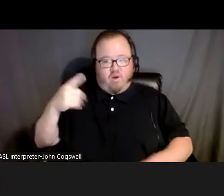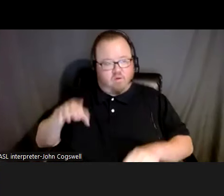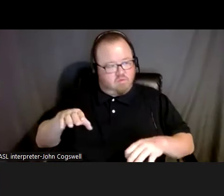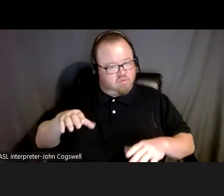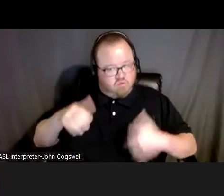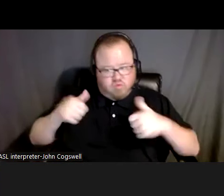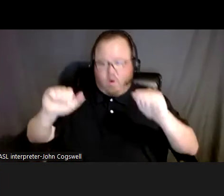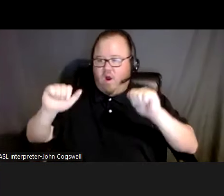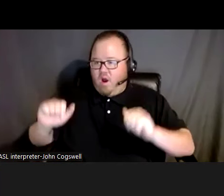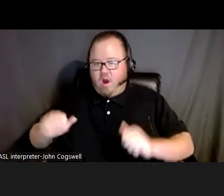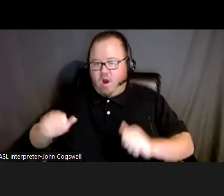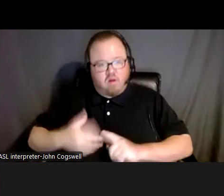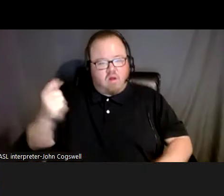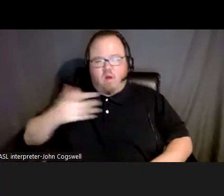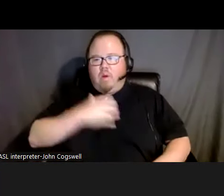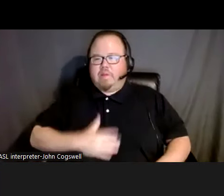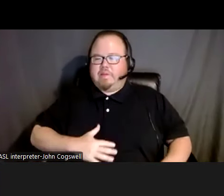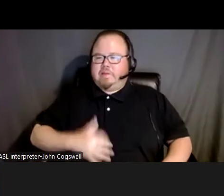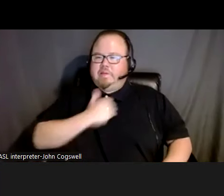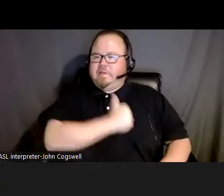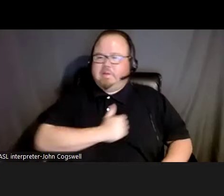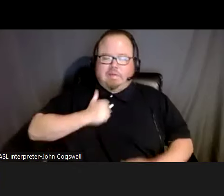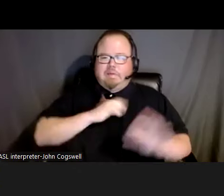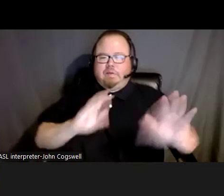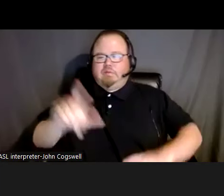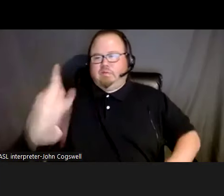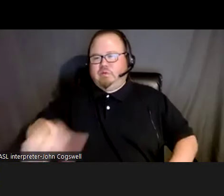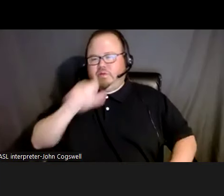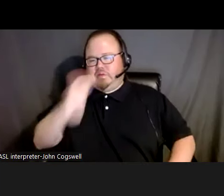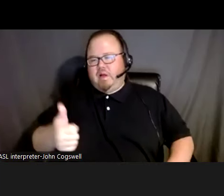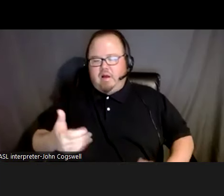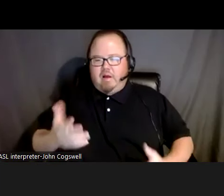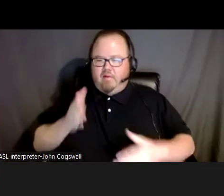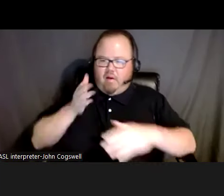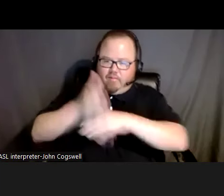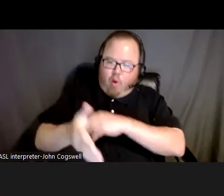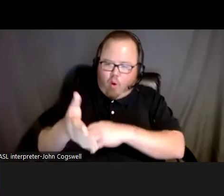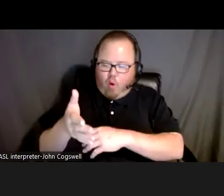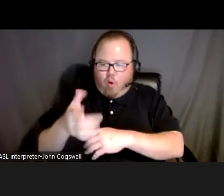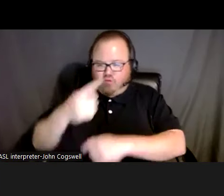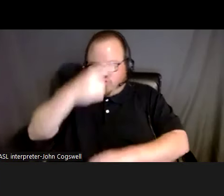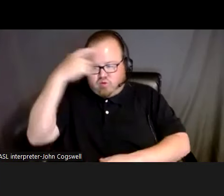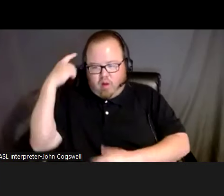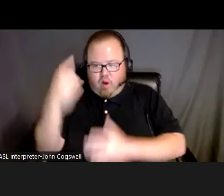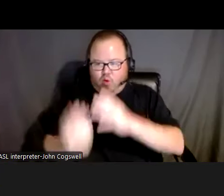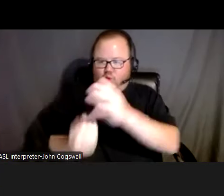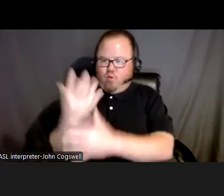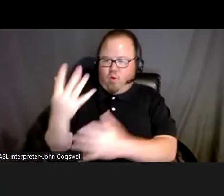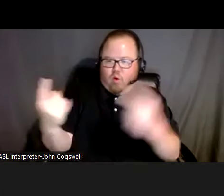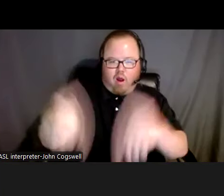attempt, they wish they hadn't. They had changed their minds. There's something called like post-traumatic growth, or this reflection that can come from it.